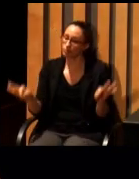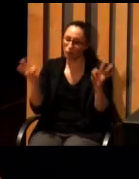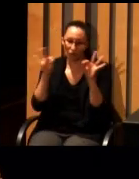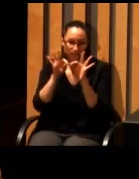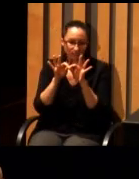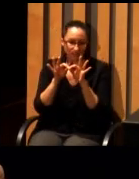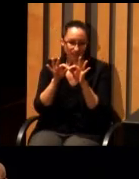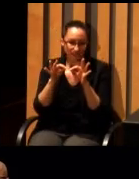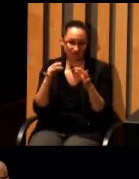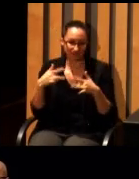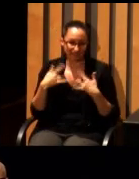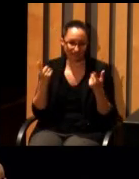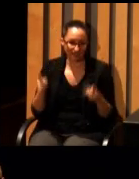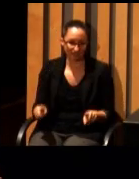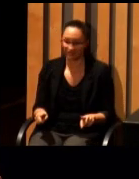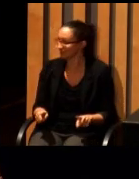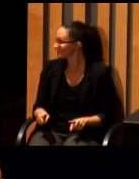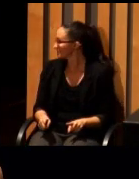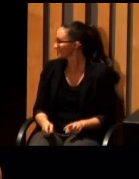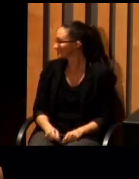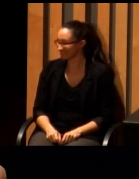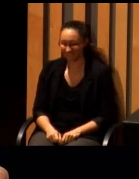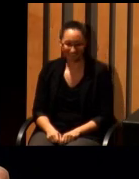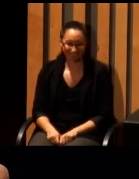event. Amen.